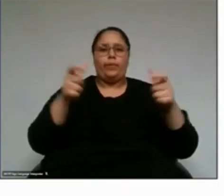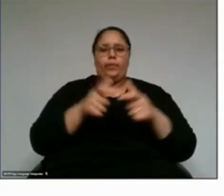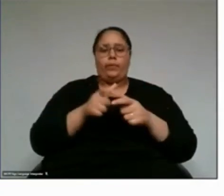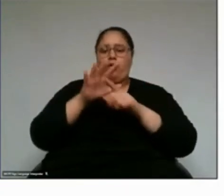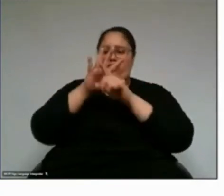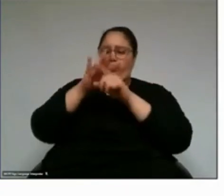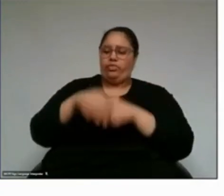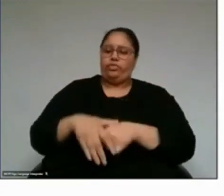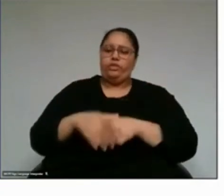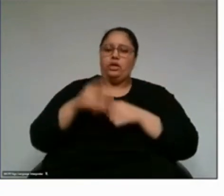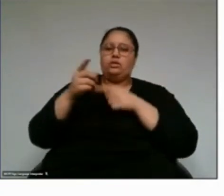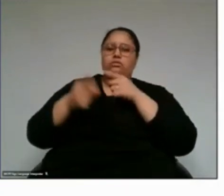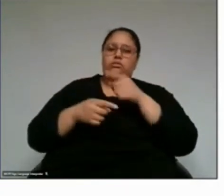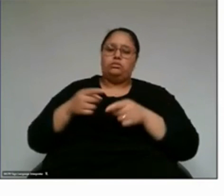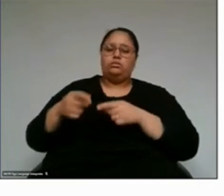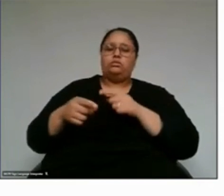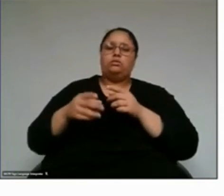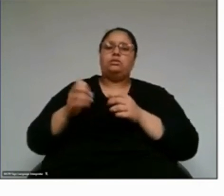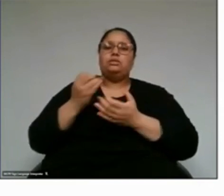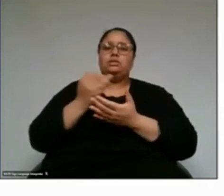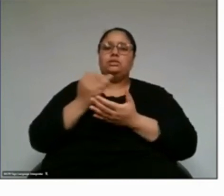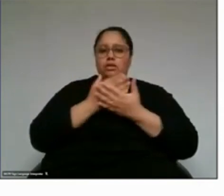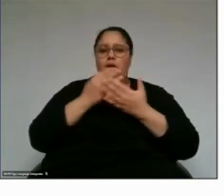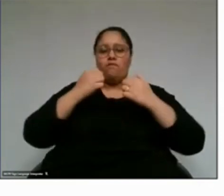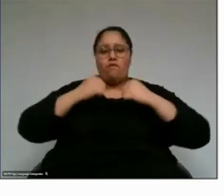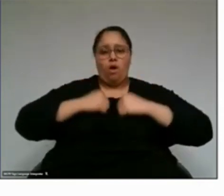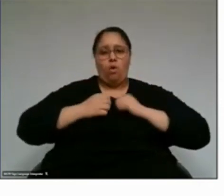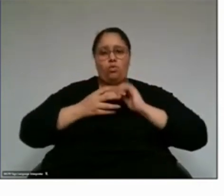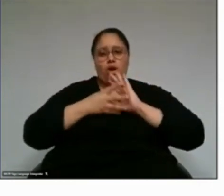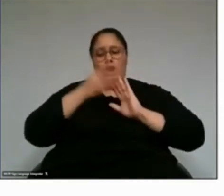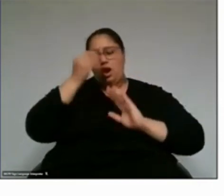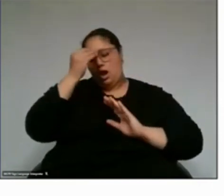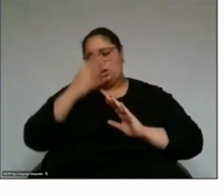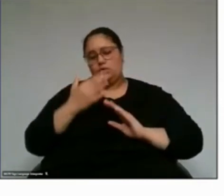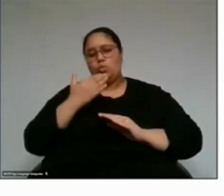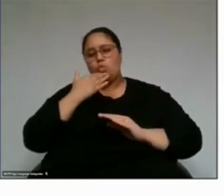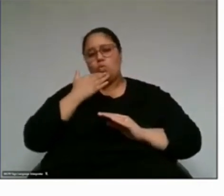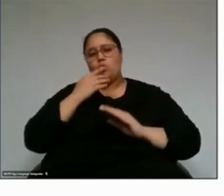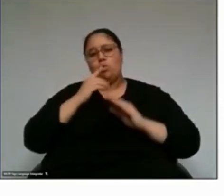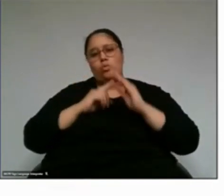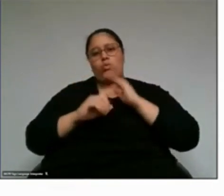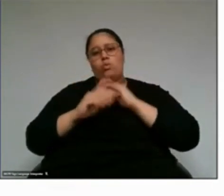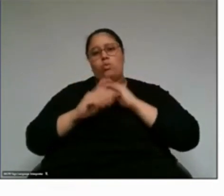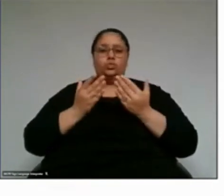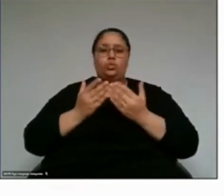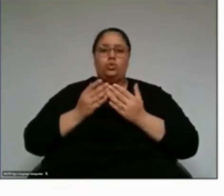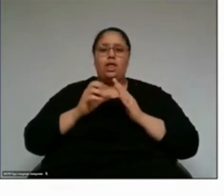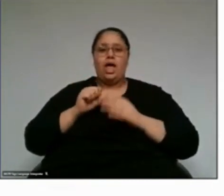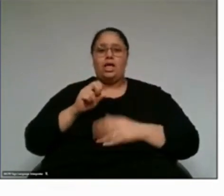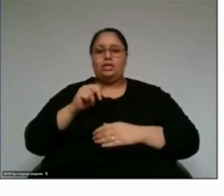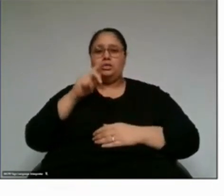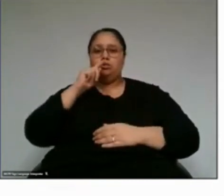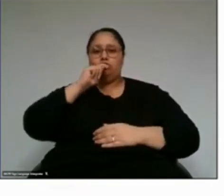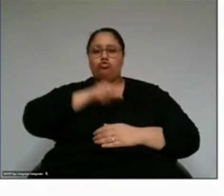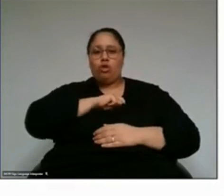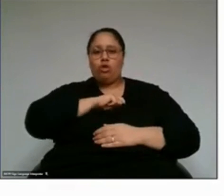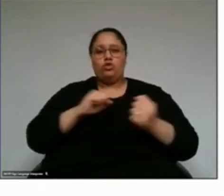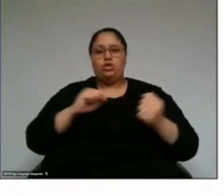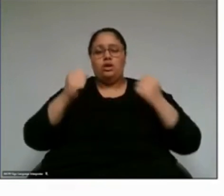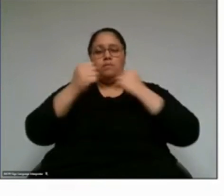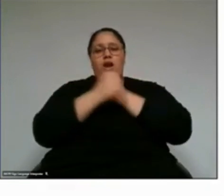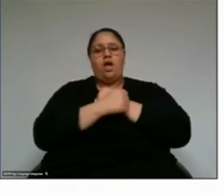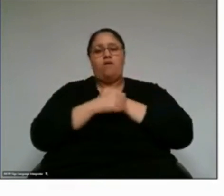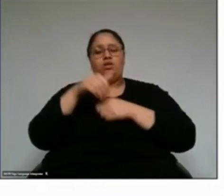and silencing even some of its own learners and those who have been to the school. The ANC trusts that